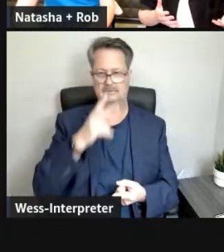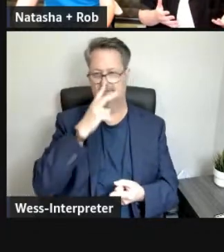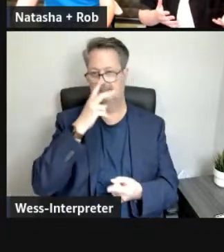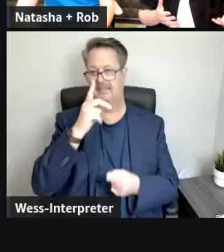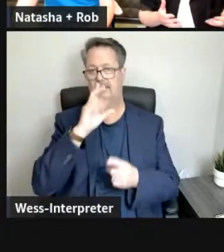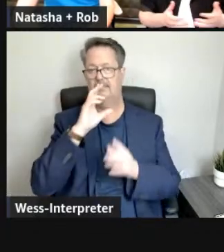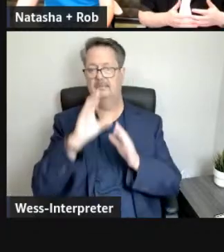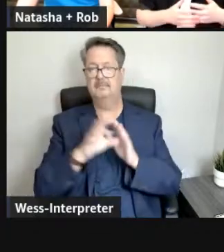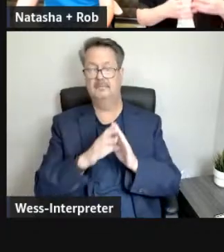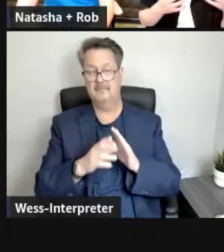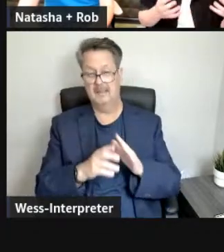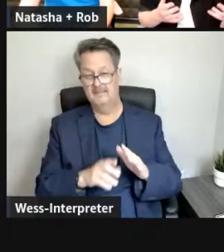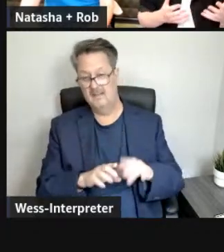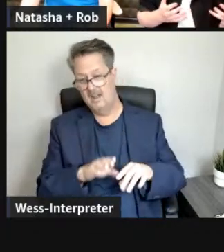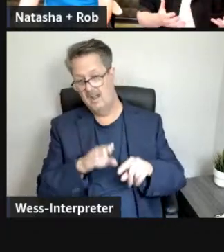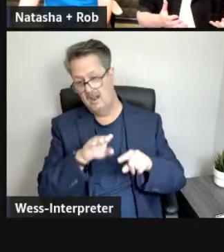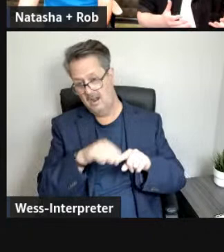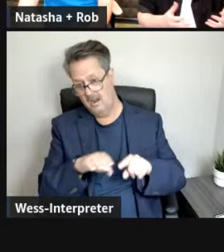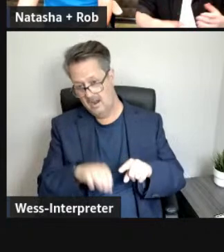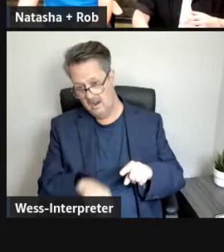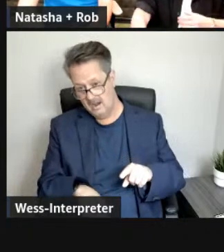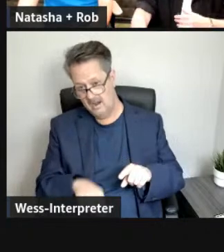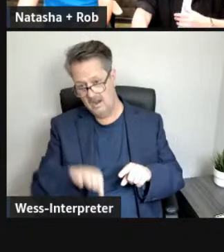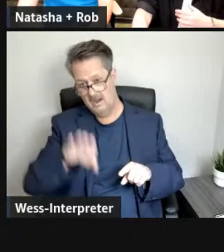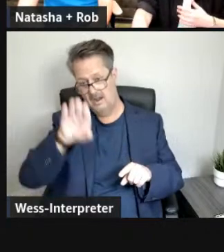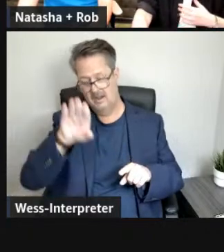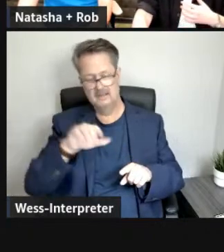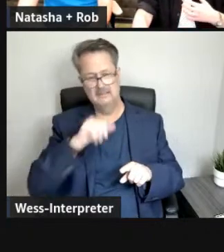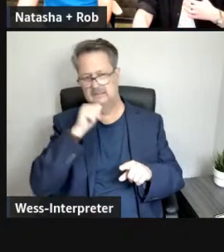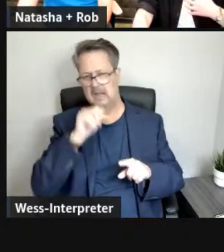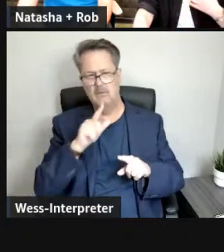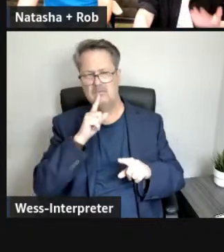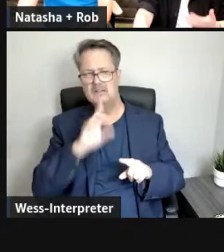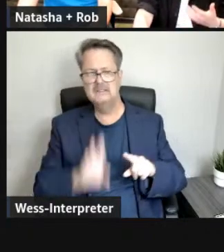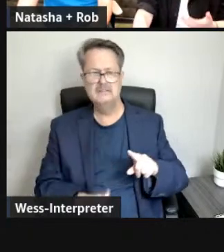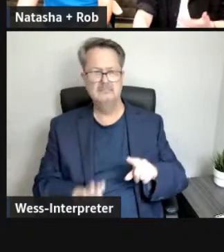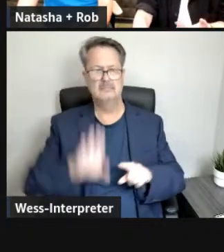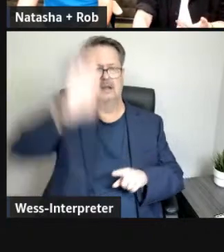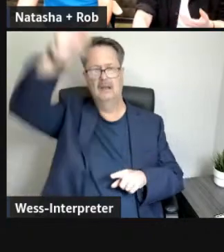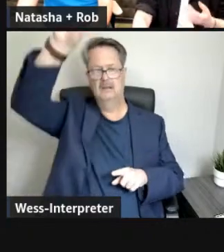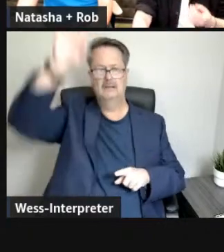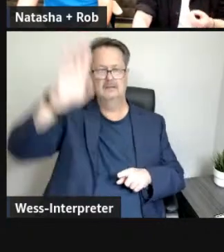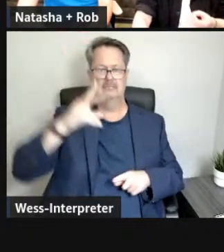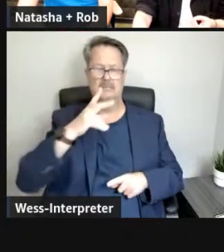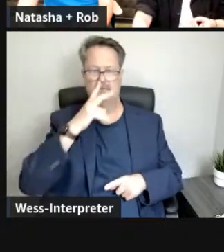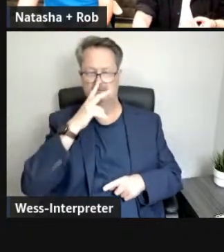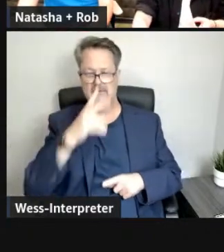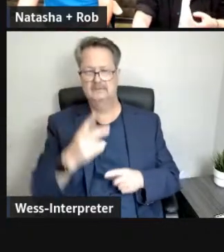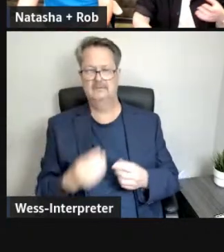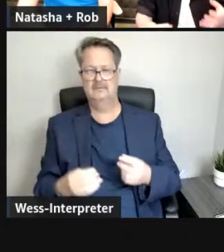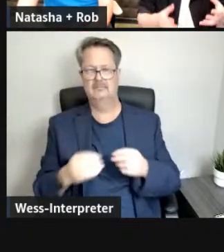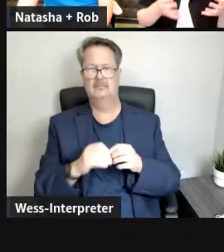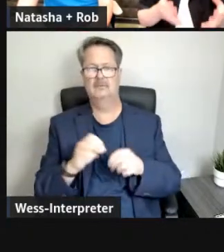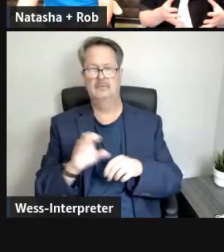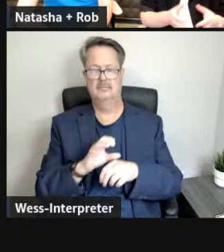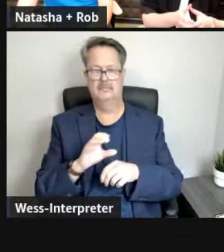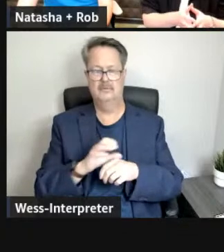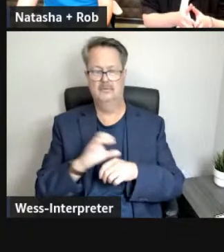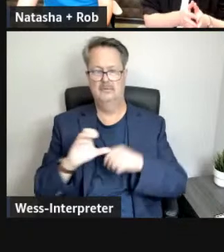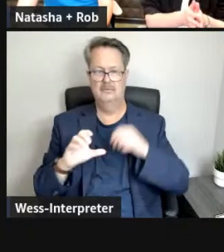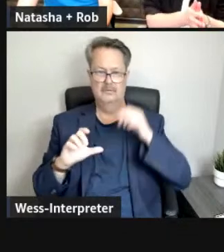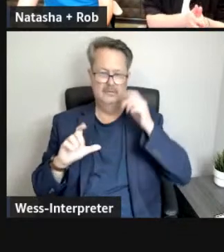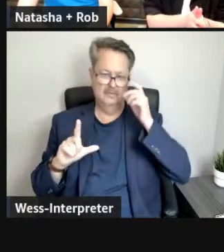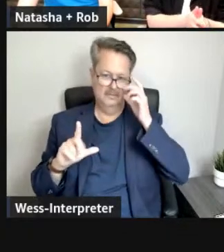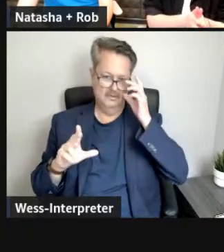compute utilization, but it's flat, it's not spiky, but actually we've added more compute to our cluster here. And again, that has an